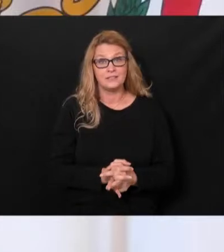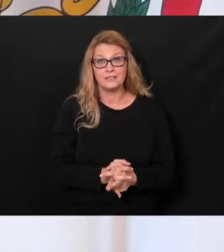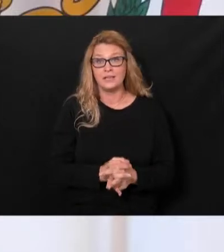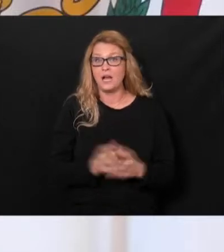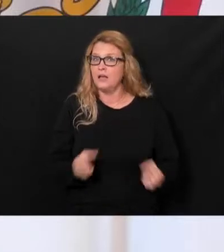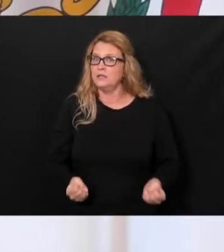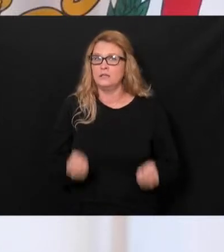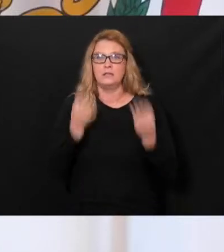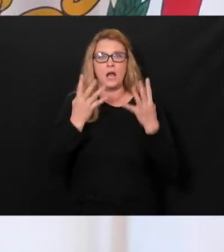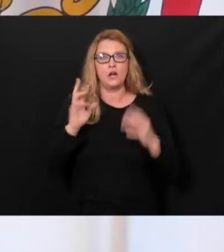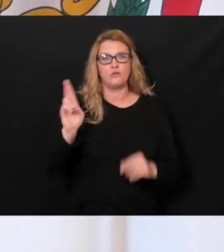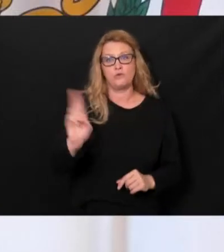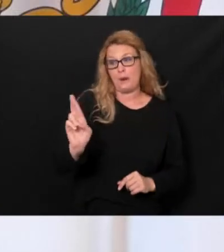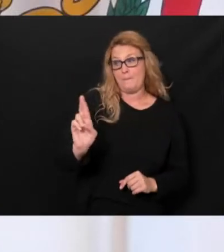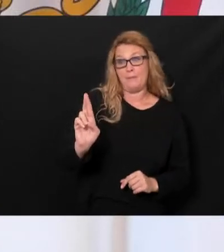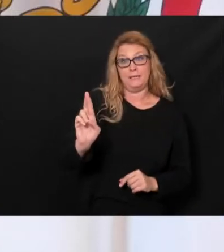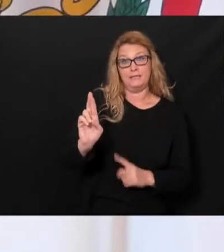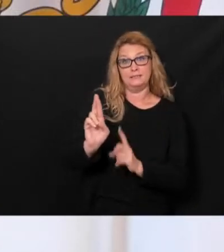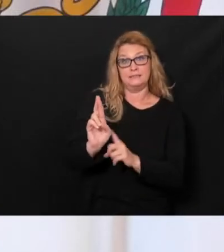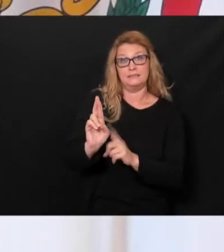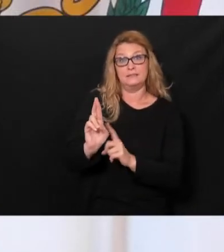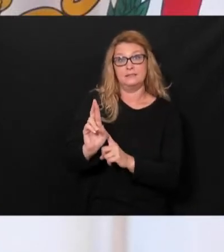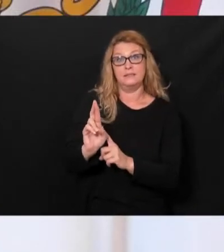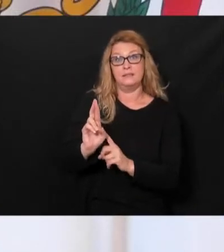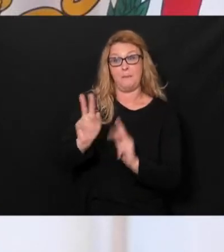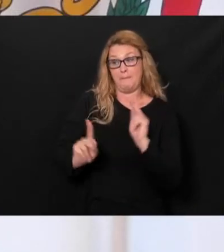awful lot of Republicans are saying,